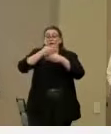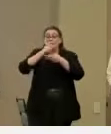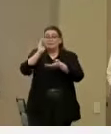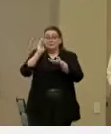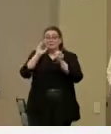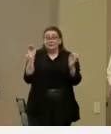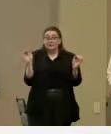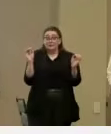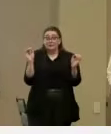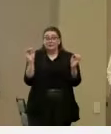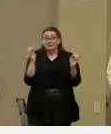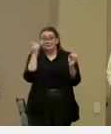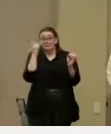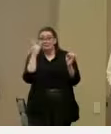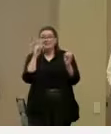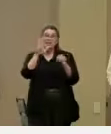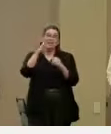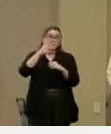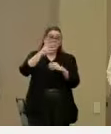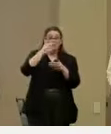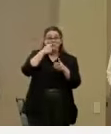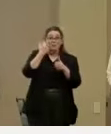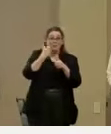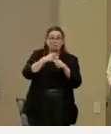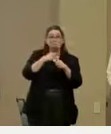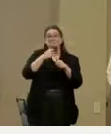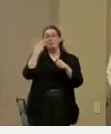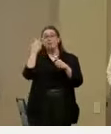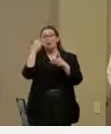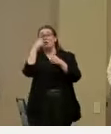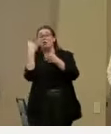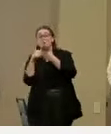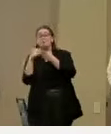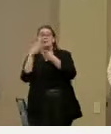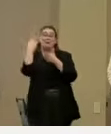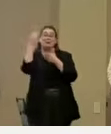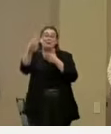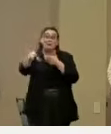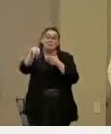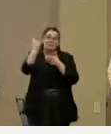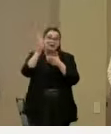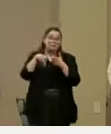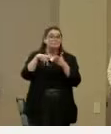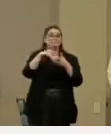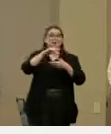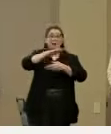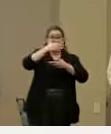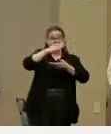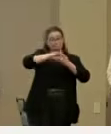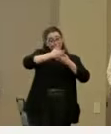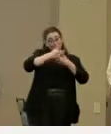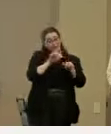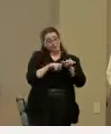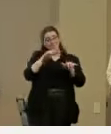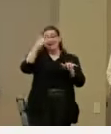exposure from getting your mail in the morning to waking up and working on your laptop by the window, that